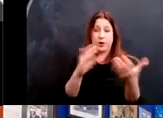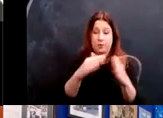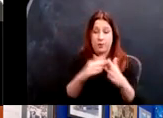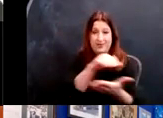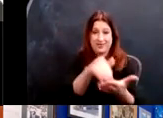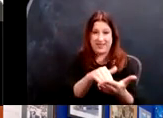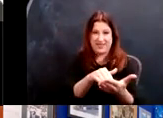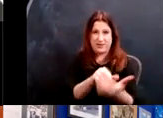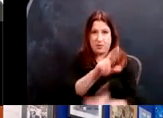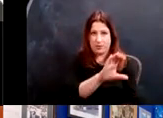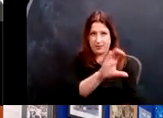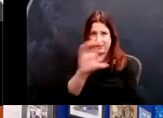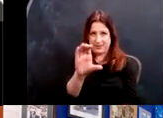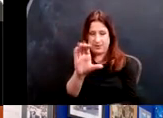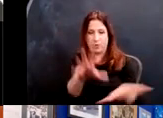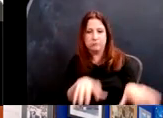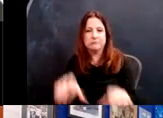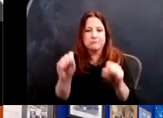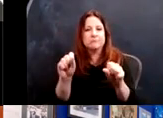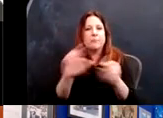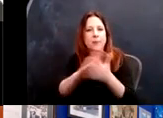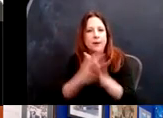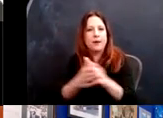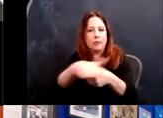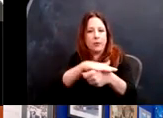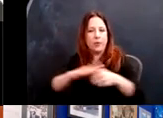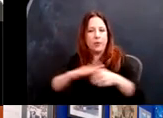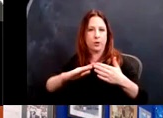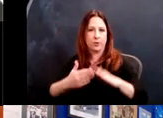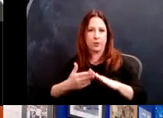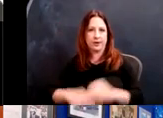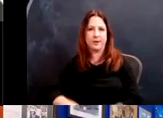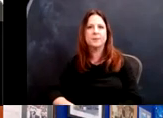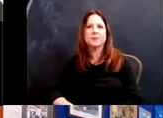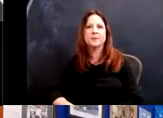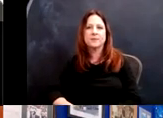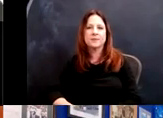shape of the local community. They are the local community. So if we could have the next slide,